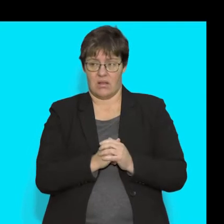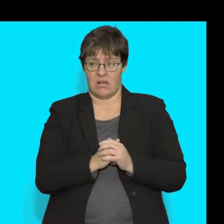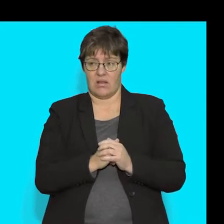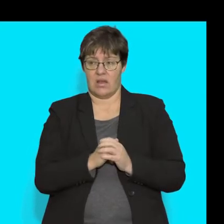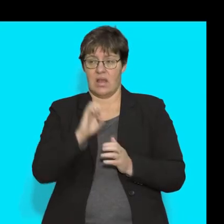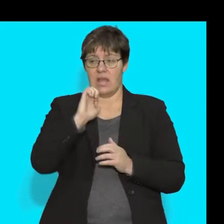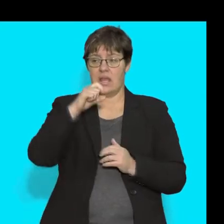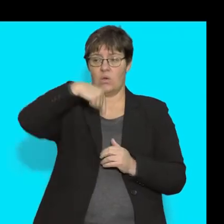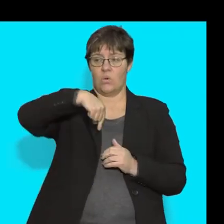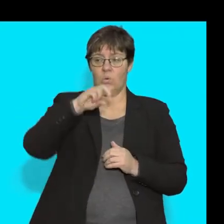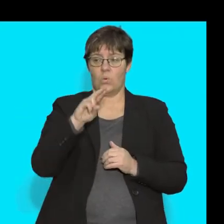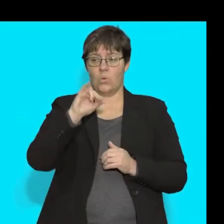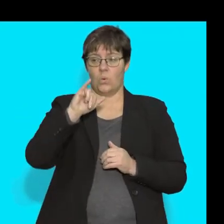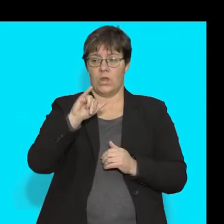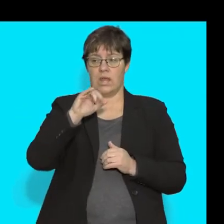equiangular